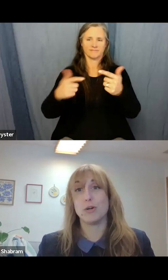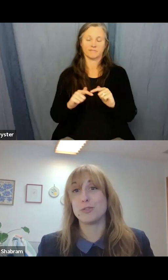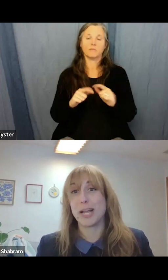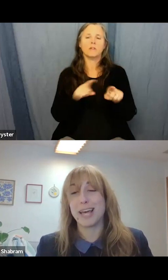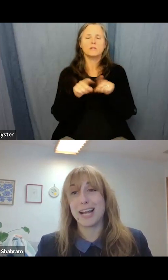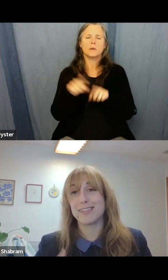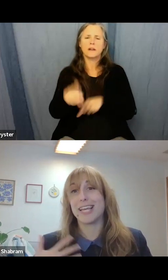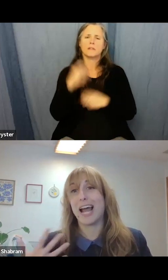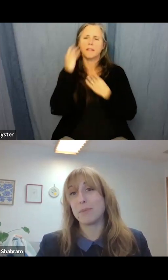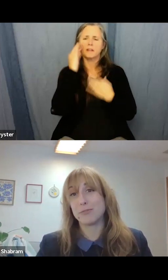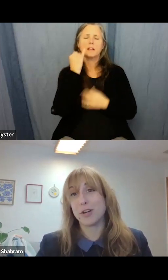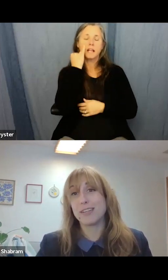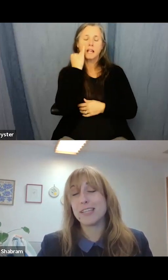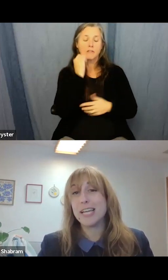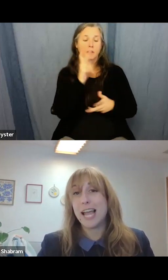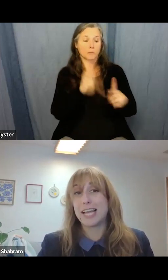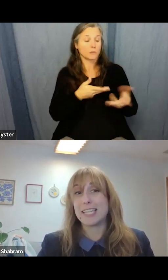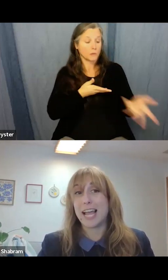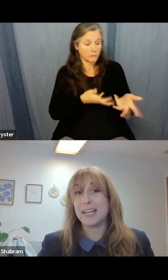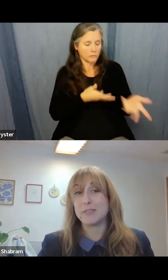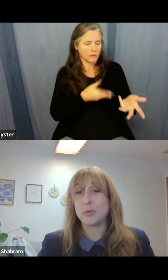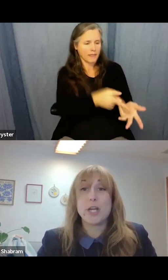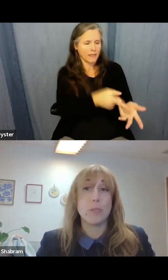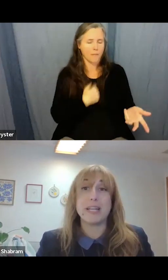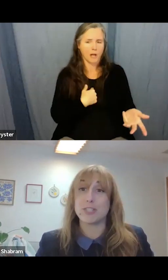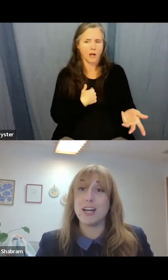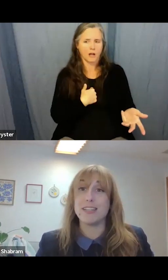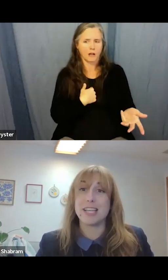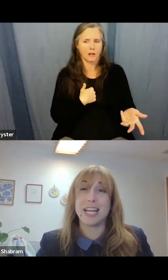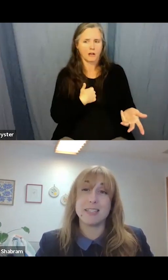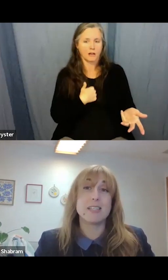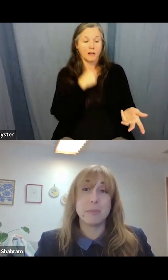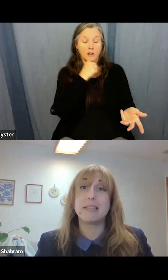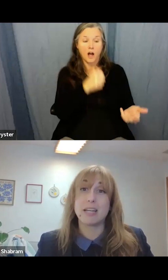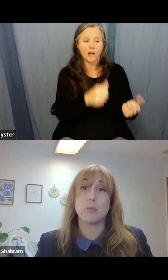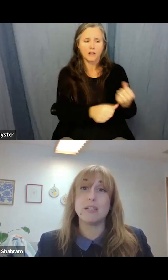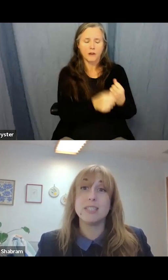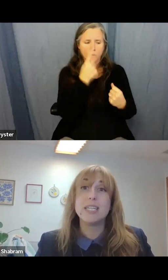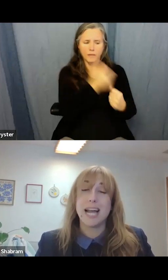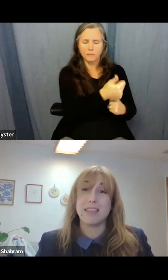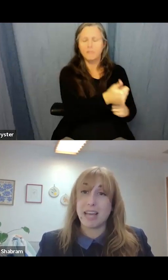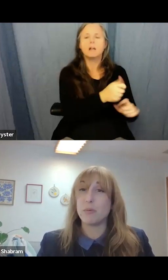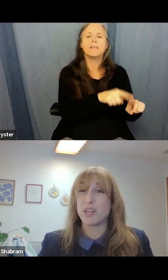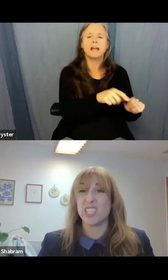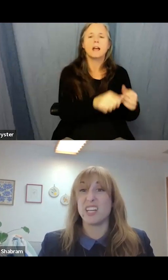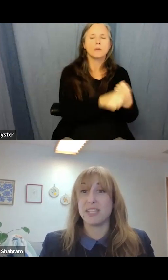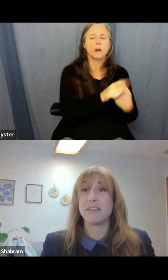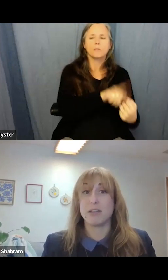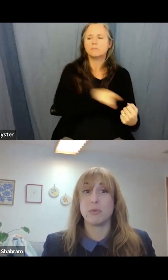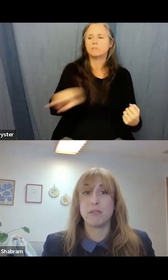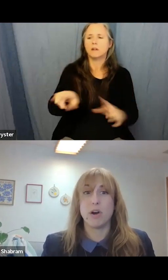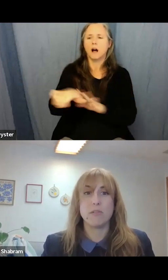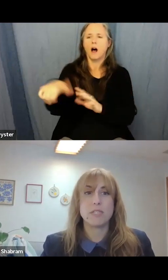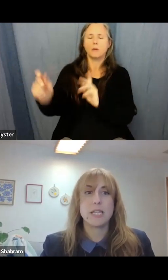in the world, right? That has not yet happened for us. And I truly hope it never does. And I anticipate that it will, and that will be a really tough